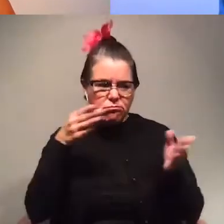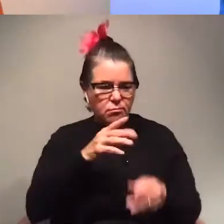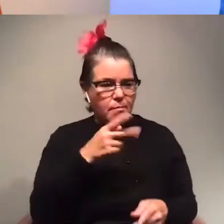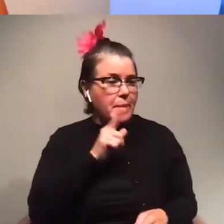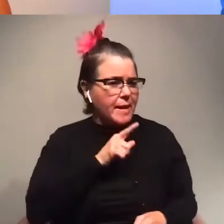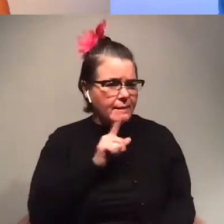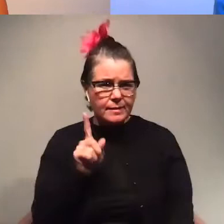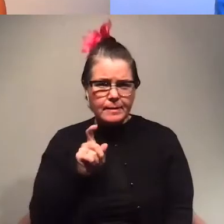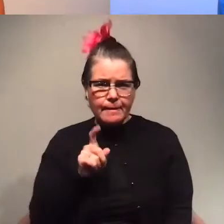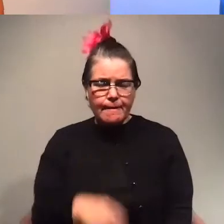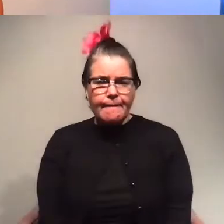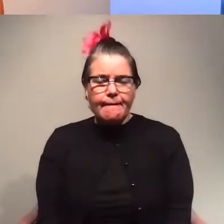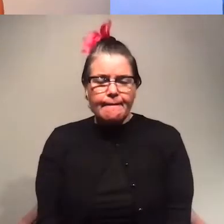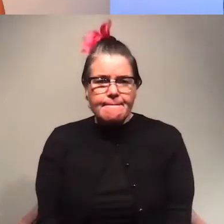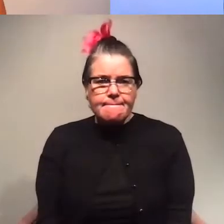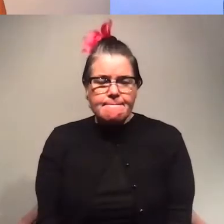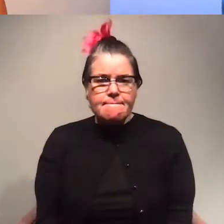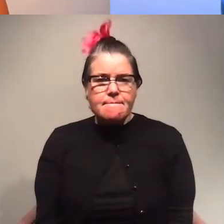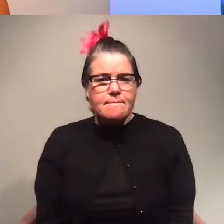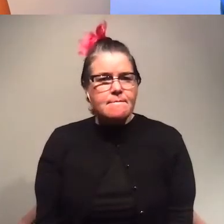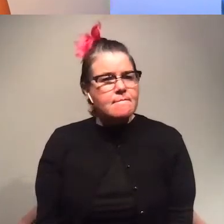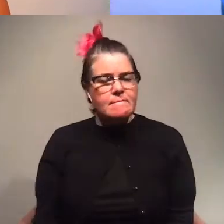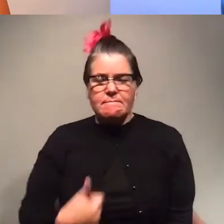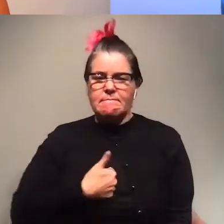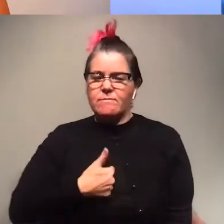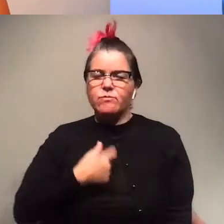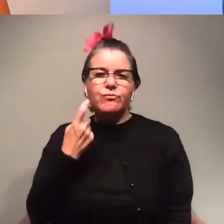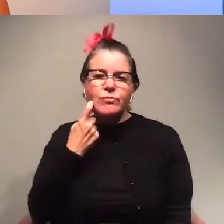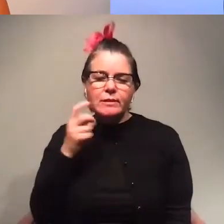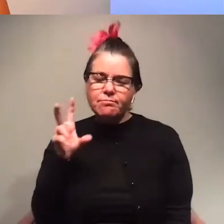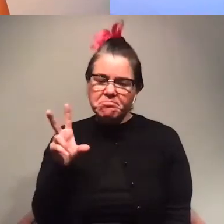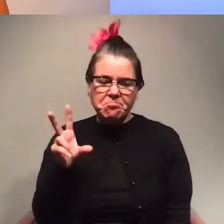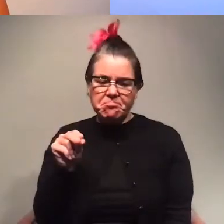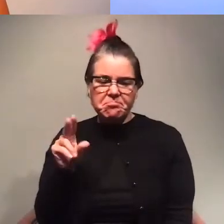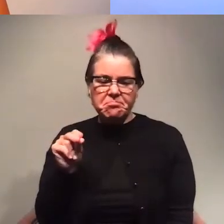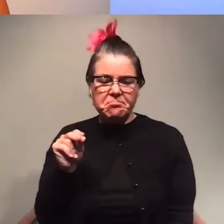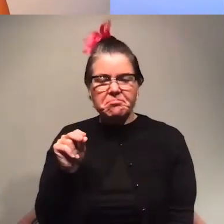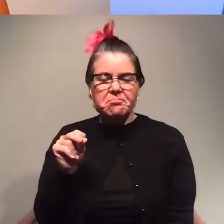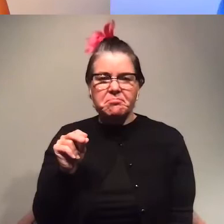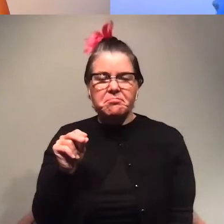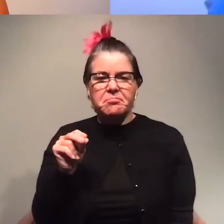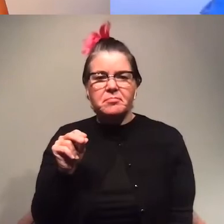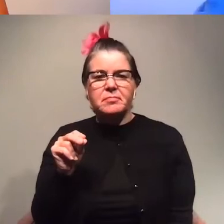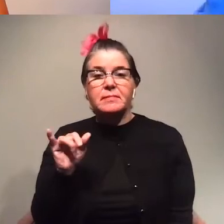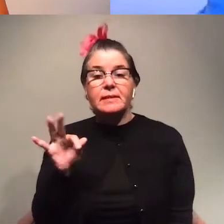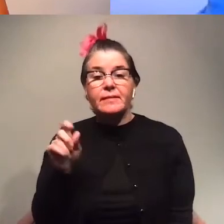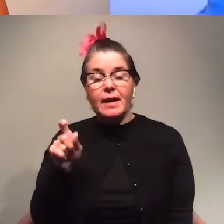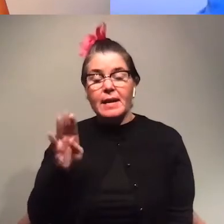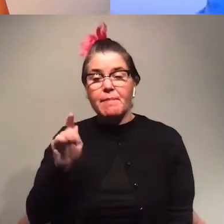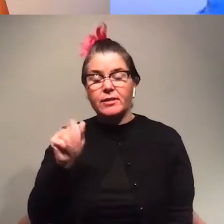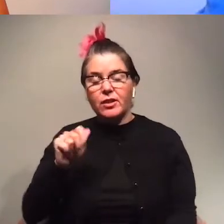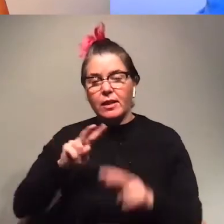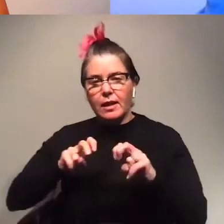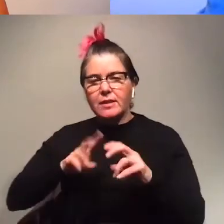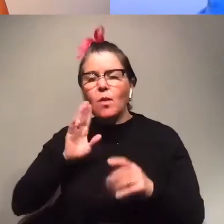Ooh. I haven't been doing that recently. Usually I'll do, if I need like bacterial analysis, I'll do a